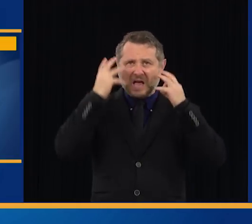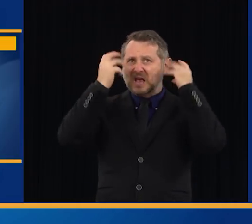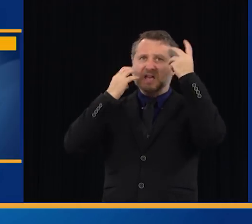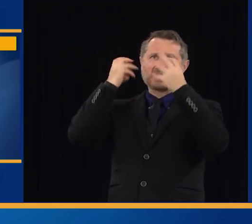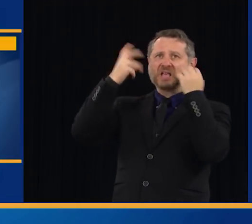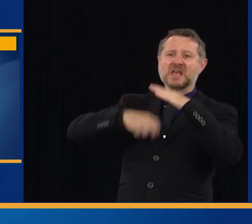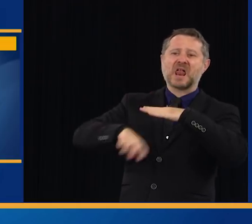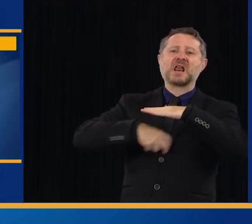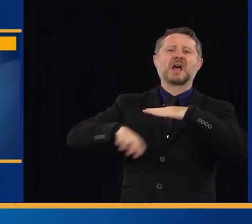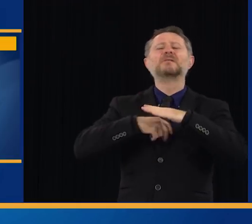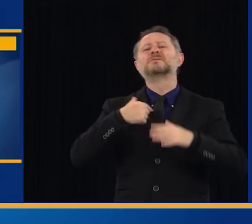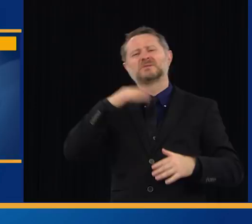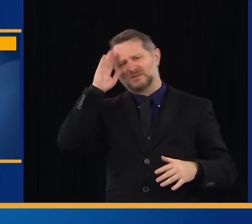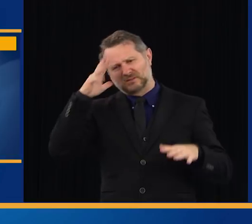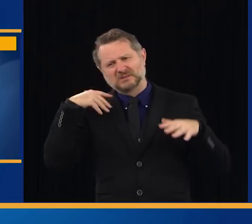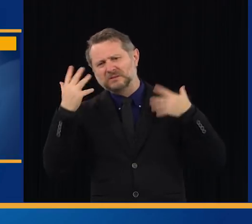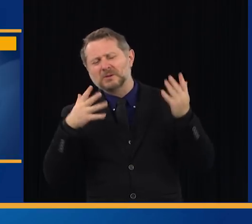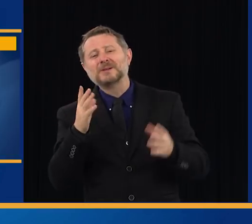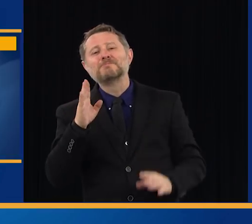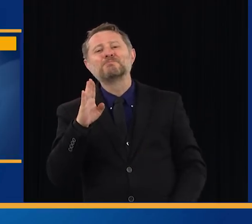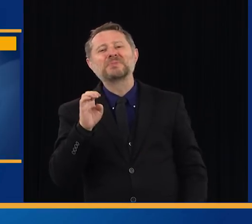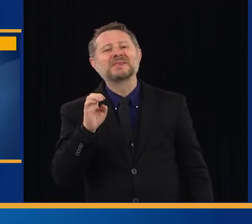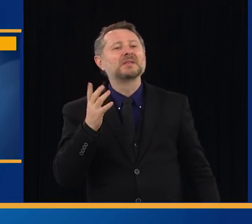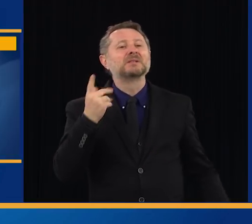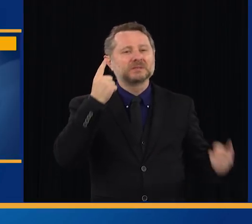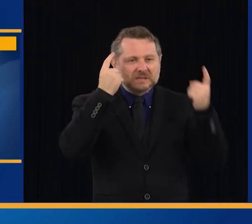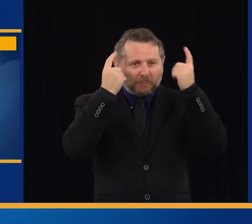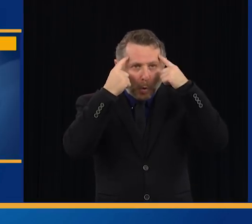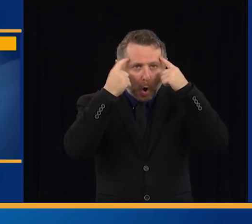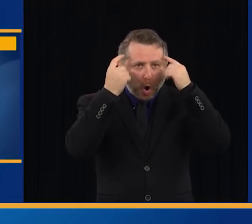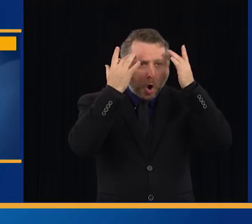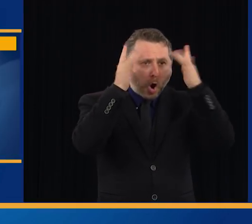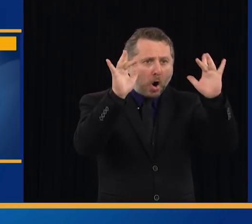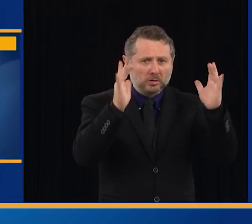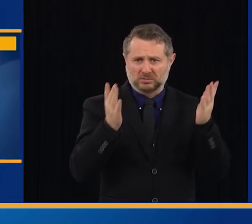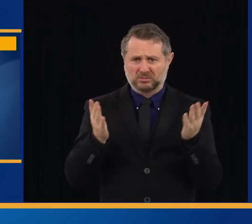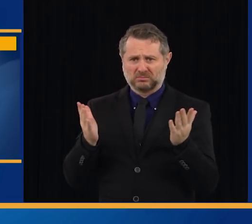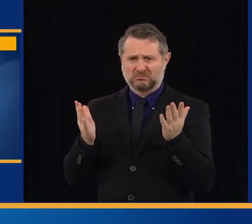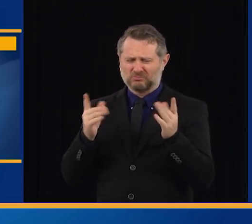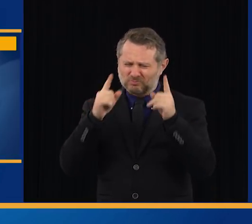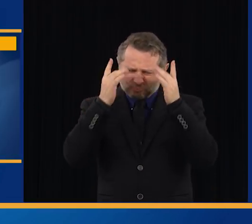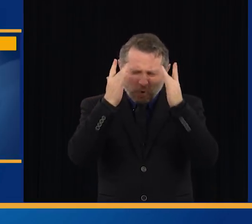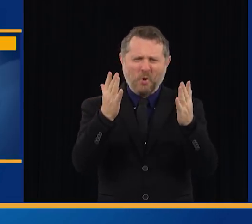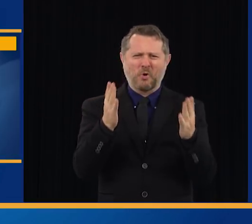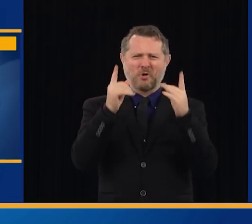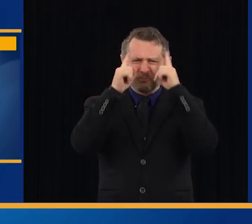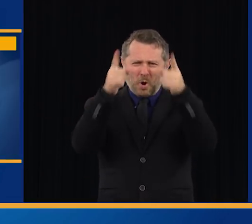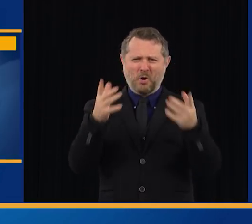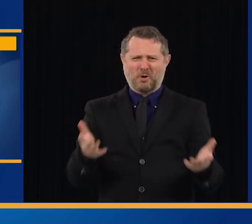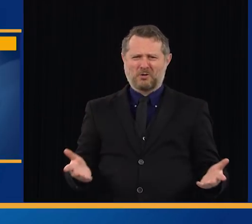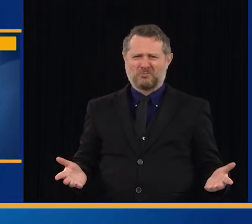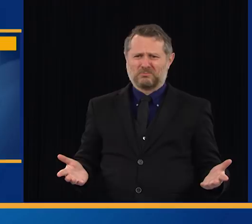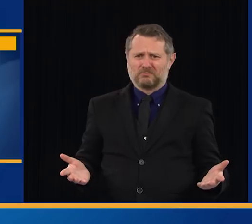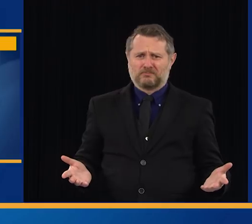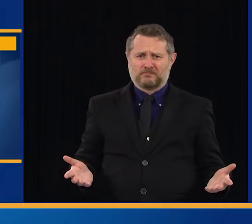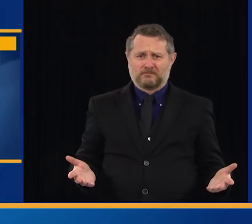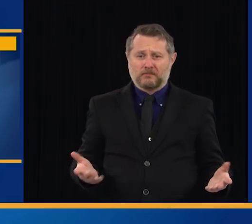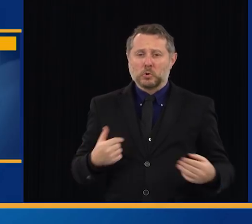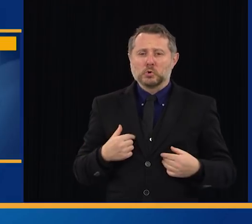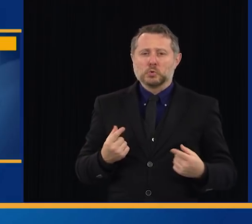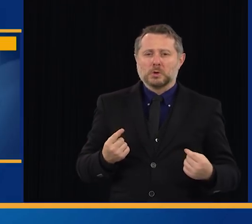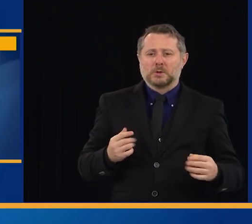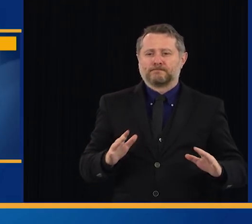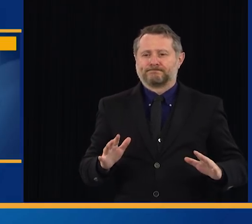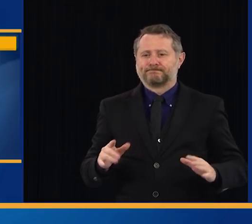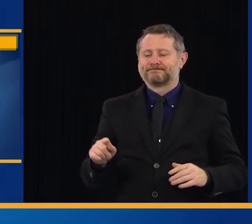but be smart. Be smart. And engage what you're doing relative to everyone else